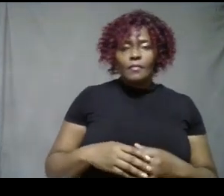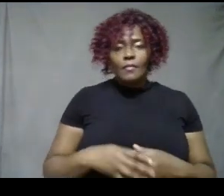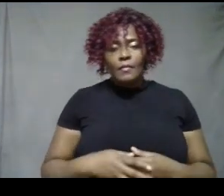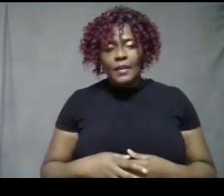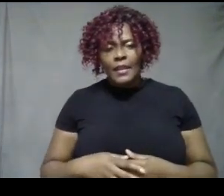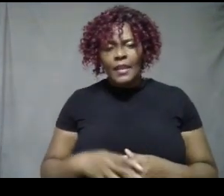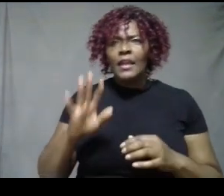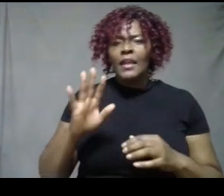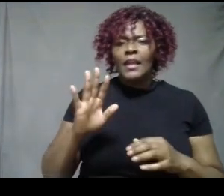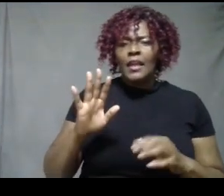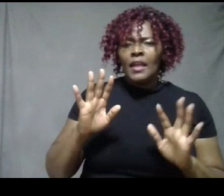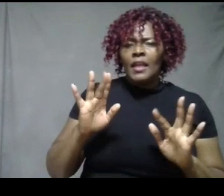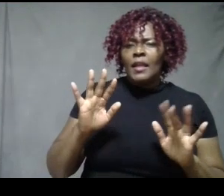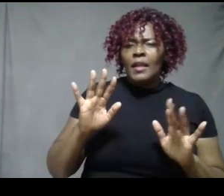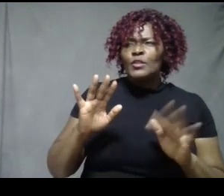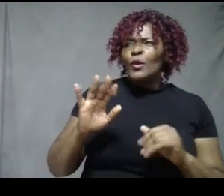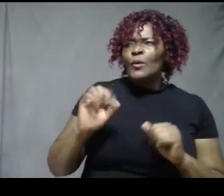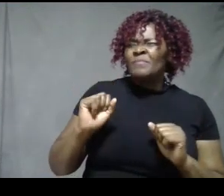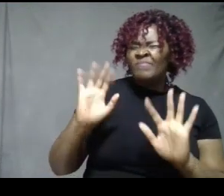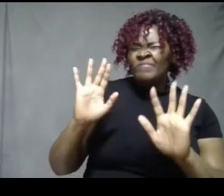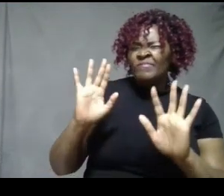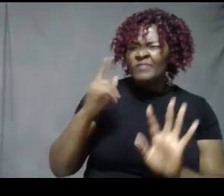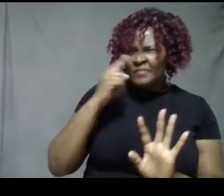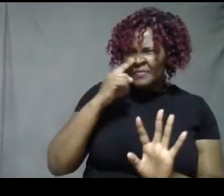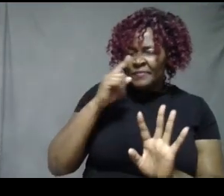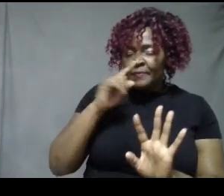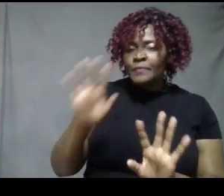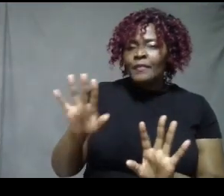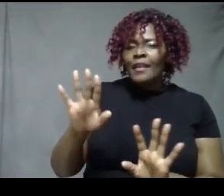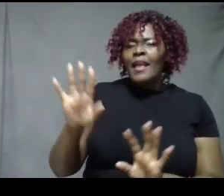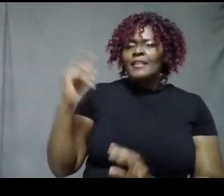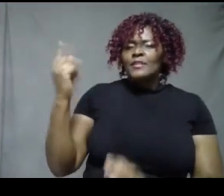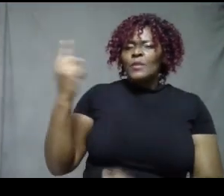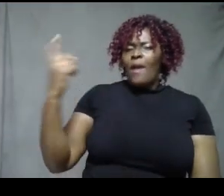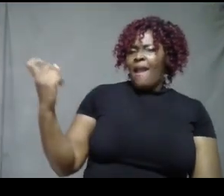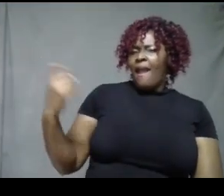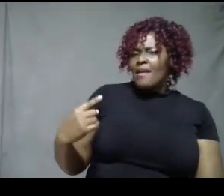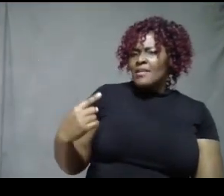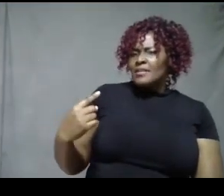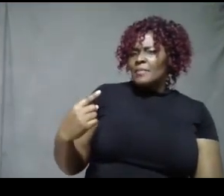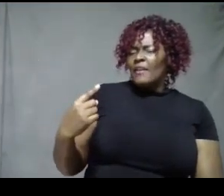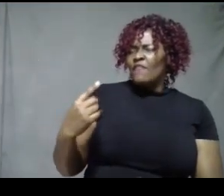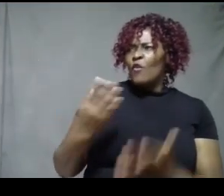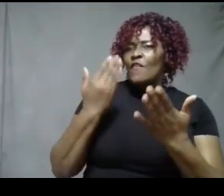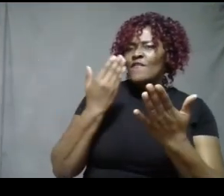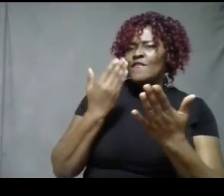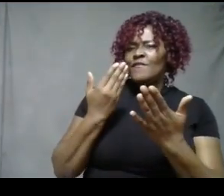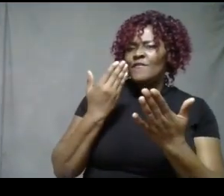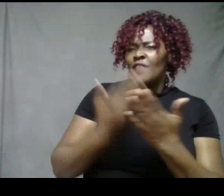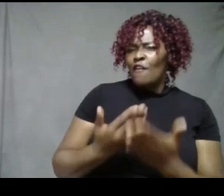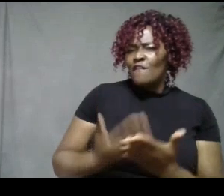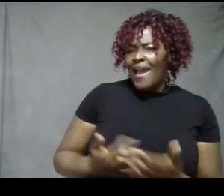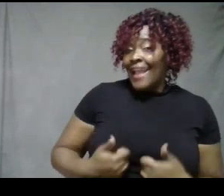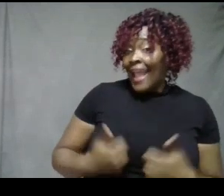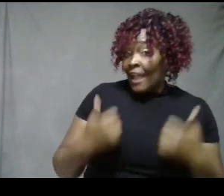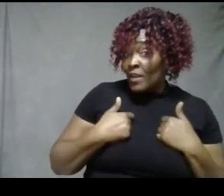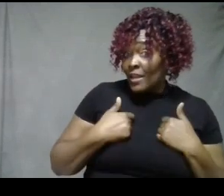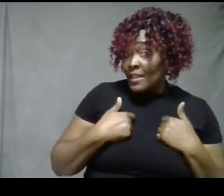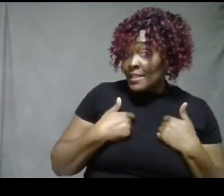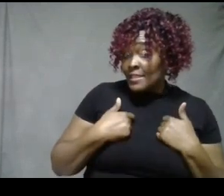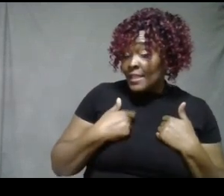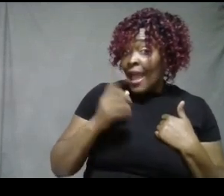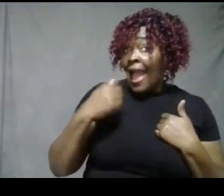attorney. So if I have a question asked to me as to verification of addresses, should I direct them